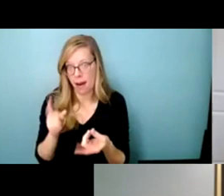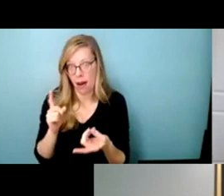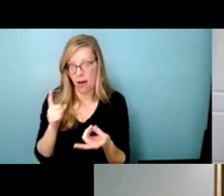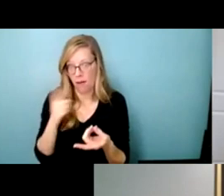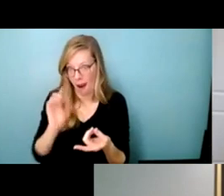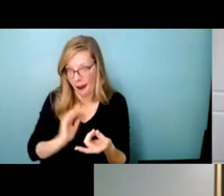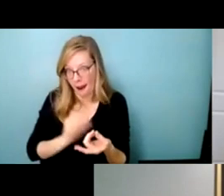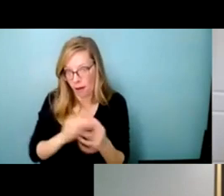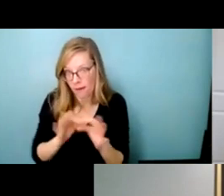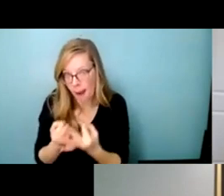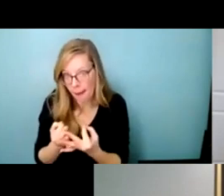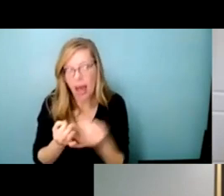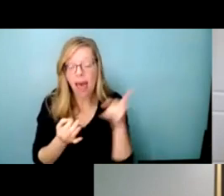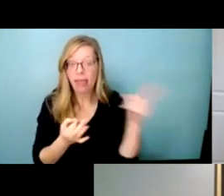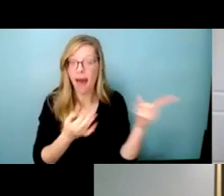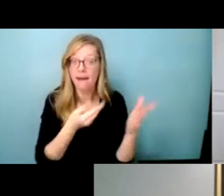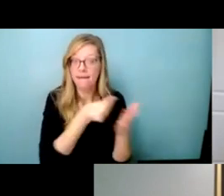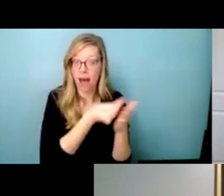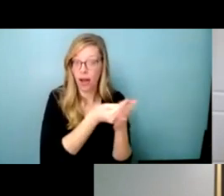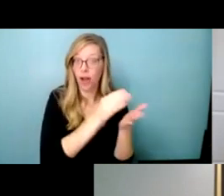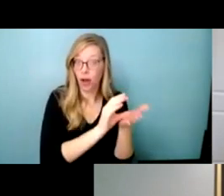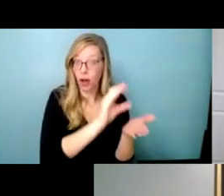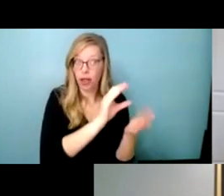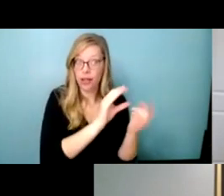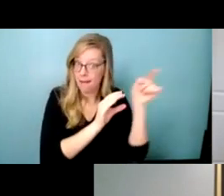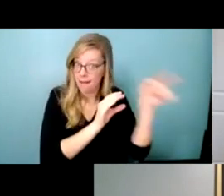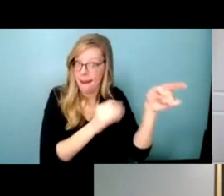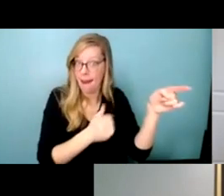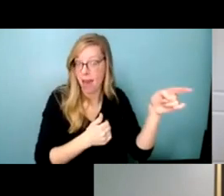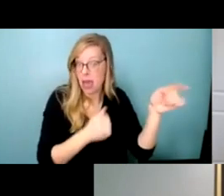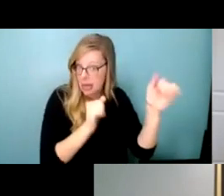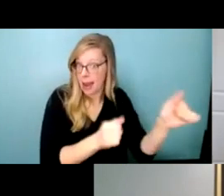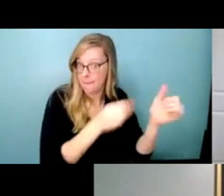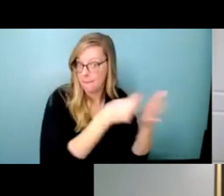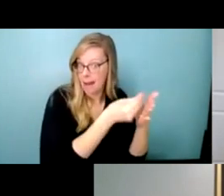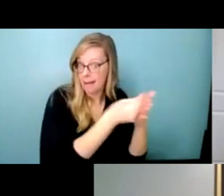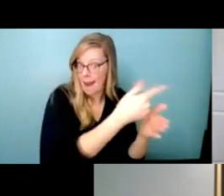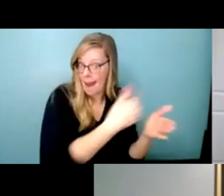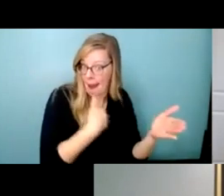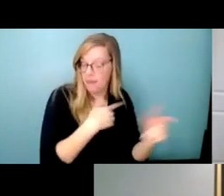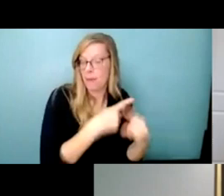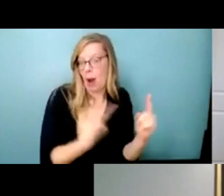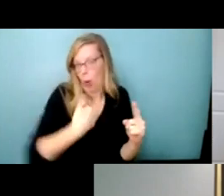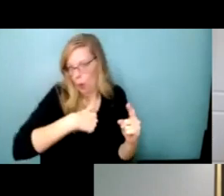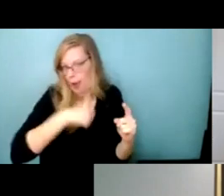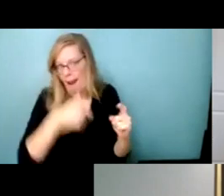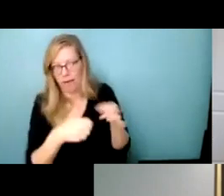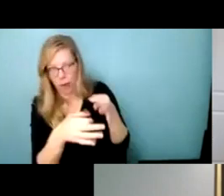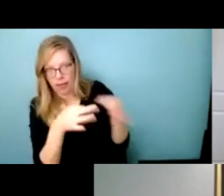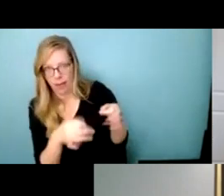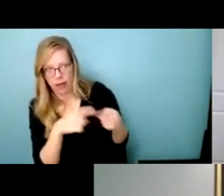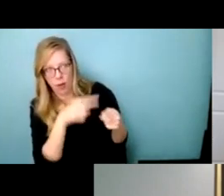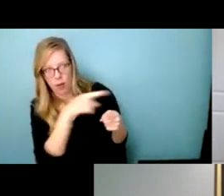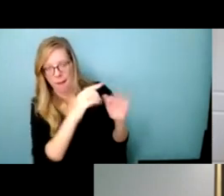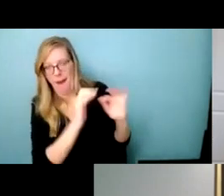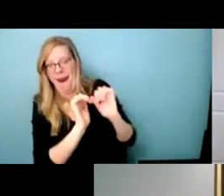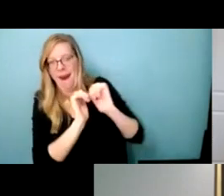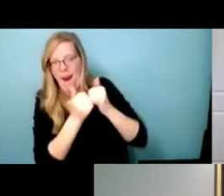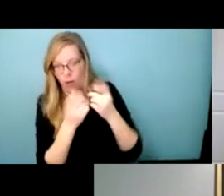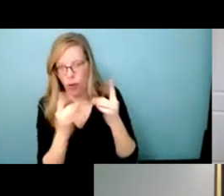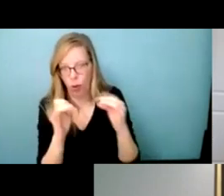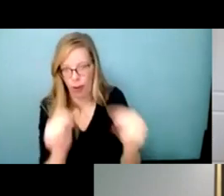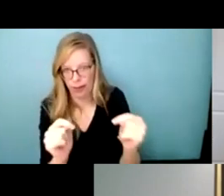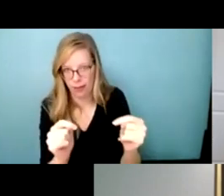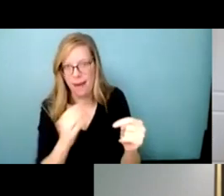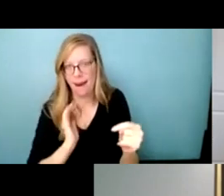funders, while well-intended, have the capacity to make it so. We need to explain to them how. So for us, we have a perspective